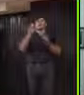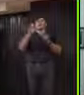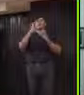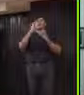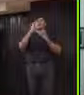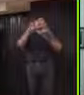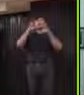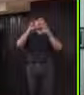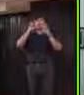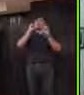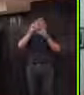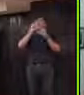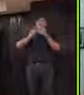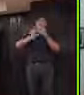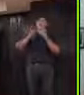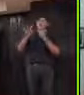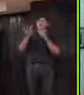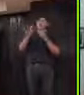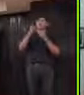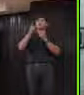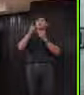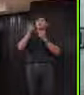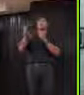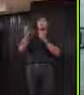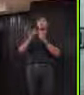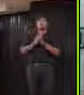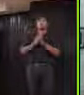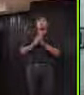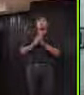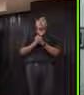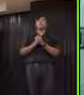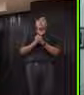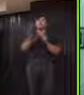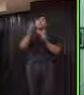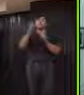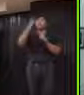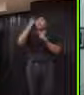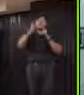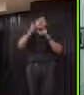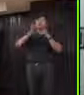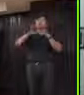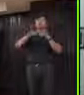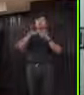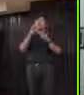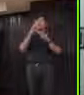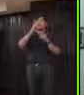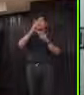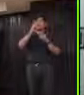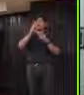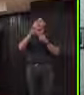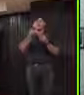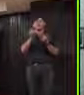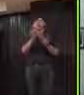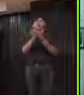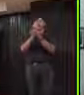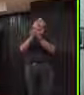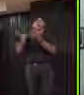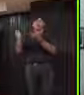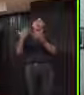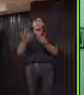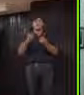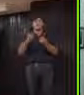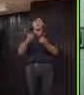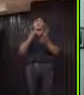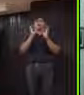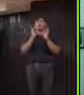lawyer sitting on the screen what he thinks about the fact that, yes, 370 is gone, probably for good.